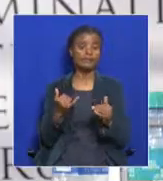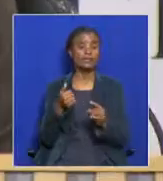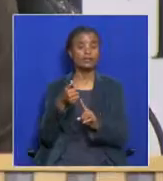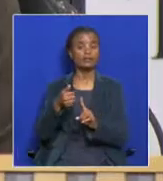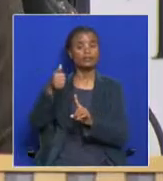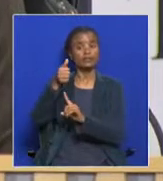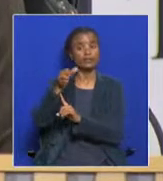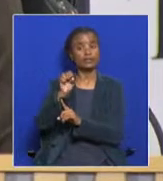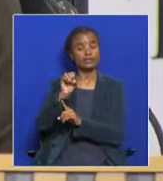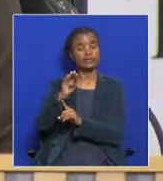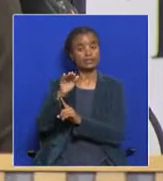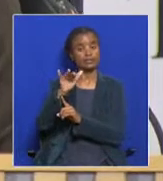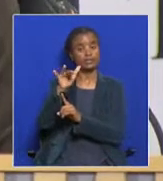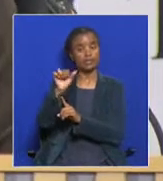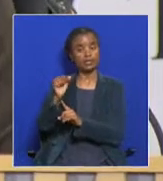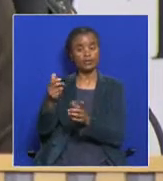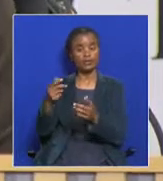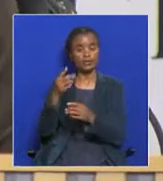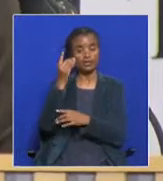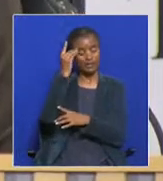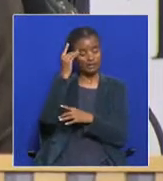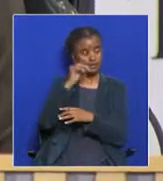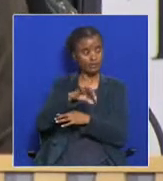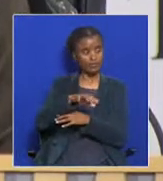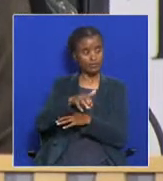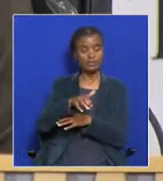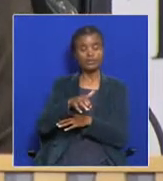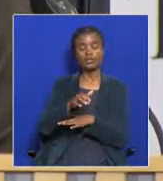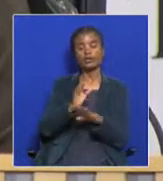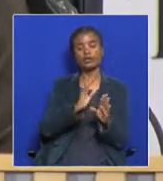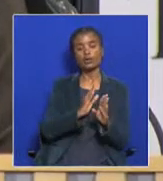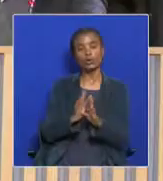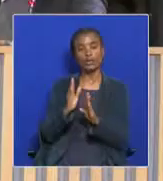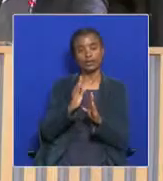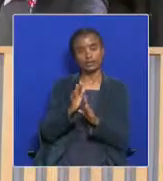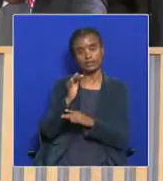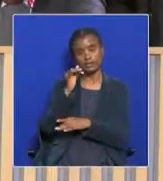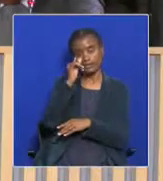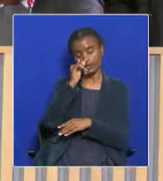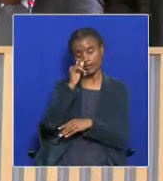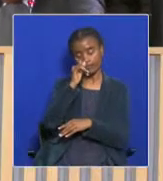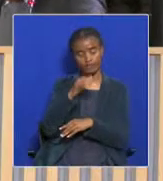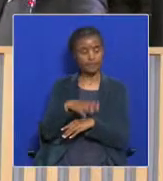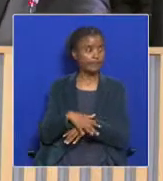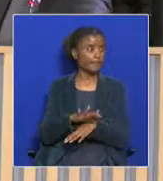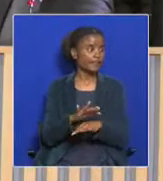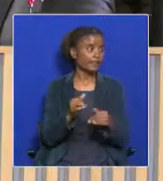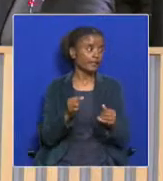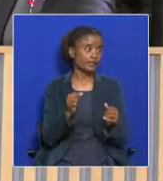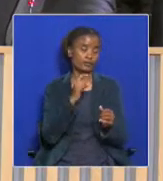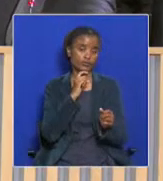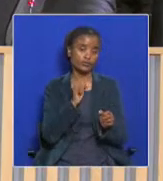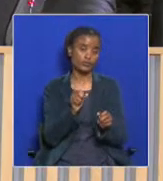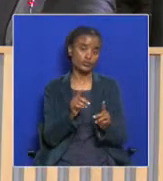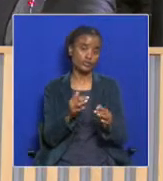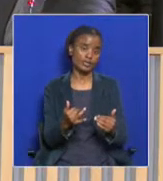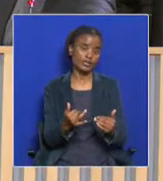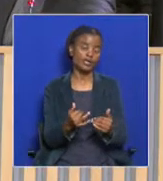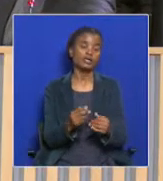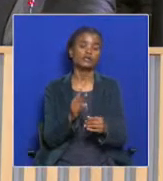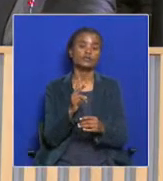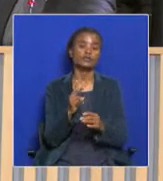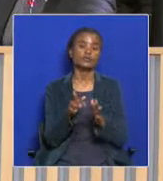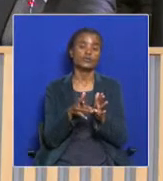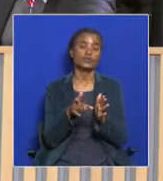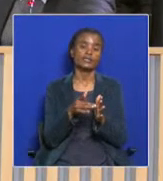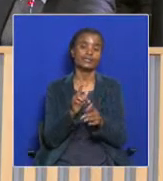at office? Provincial Organized Crime. Okay. And I use this opportunity Yes. because 2 pages later on 801,